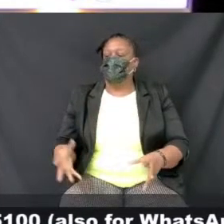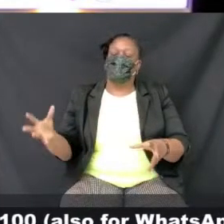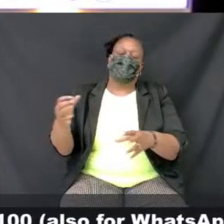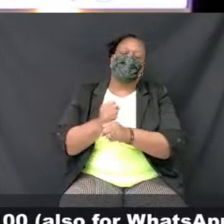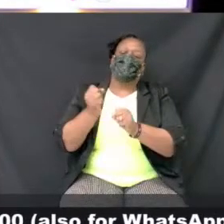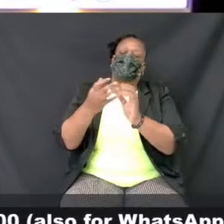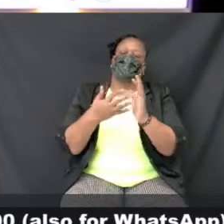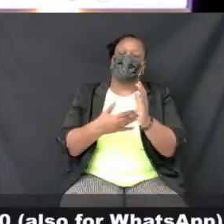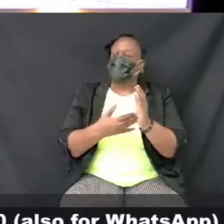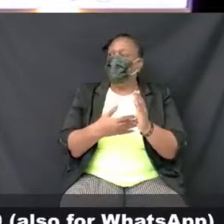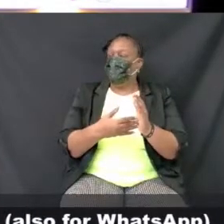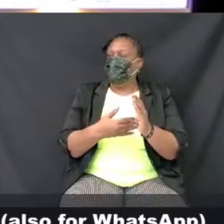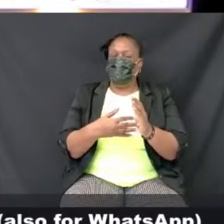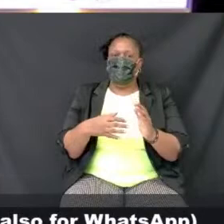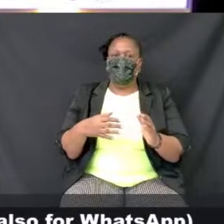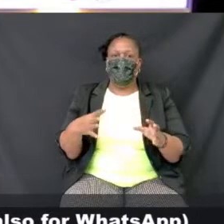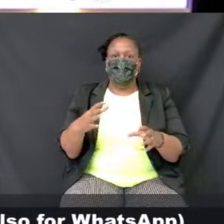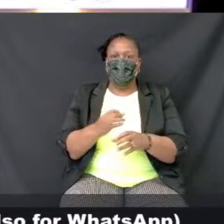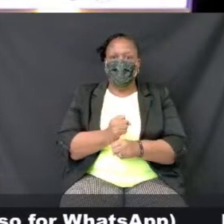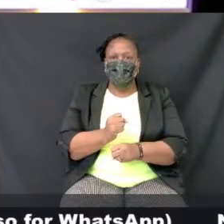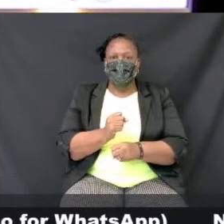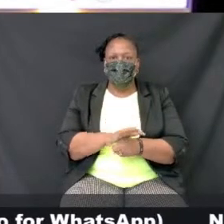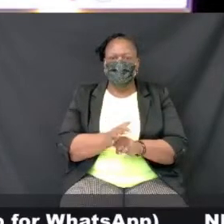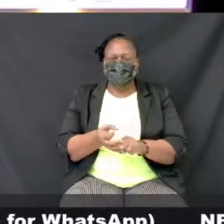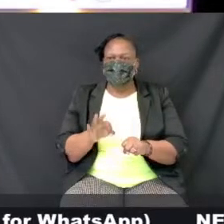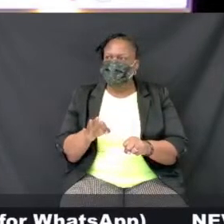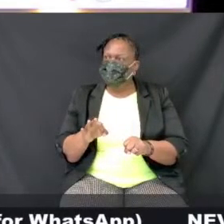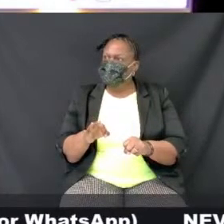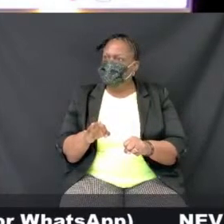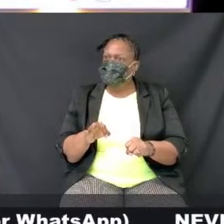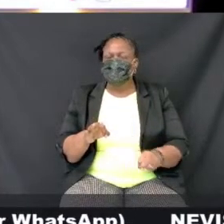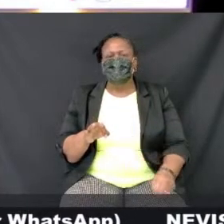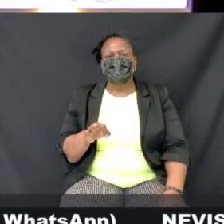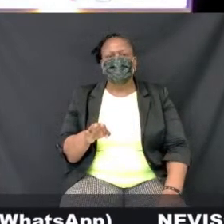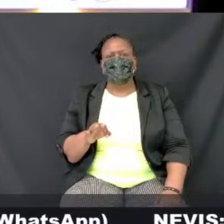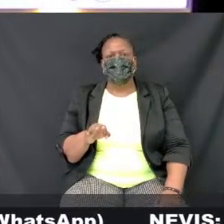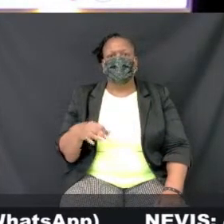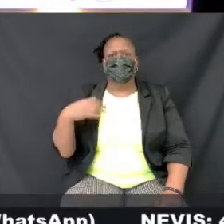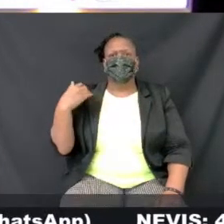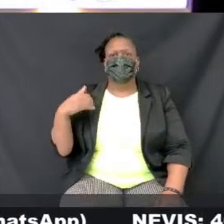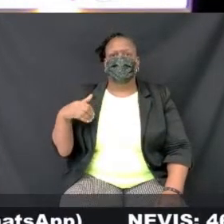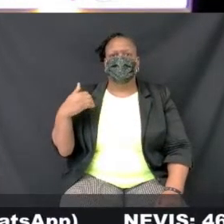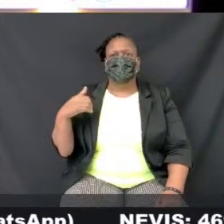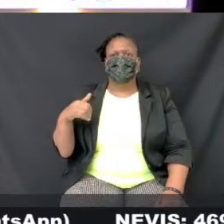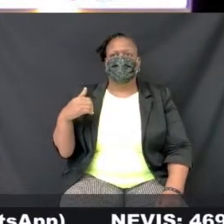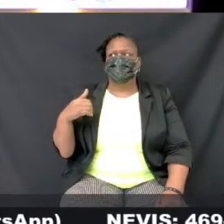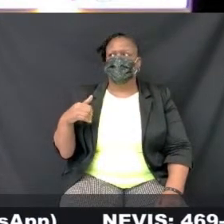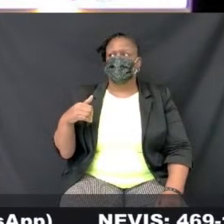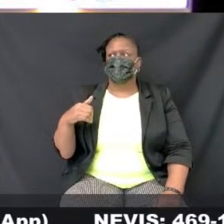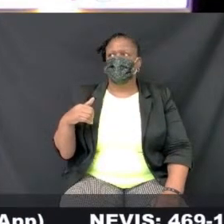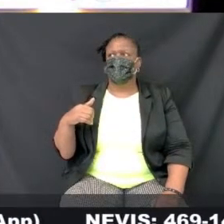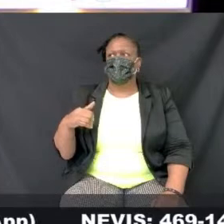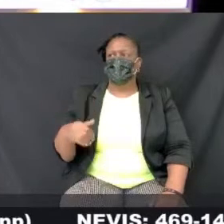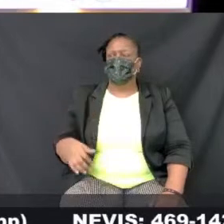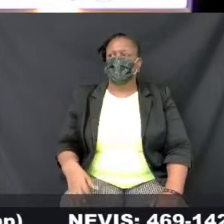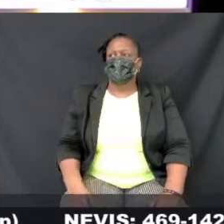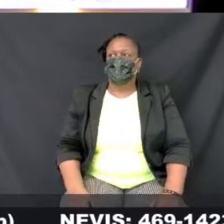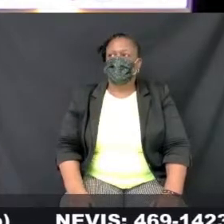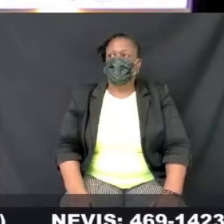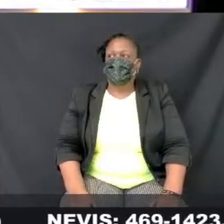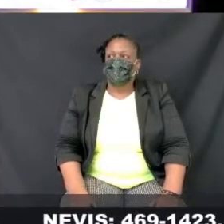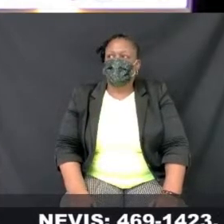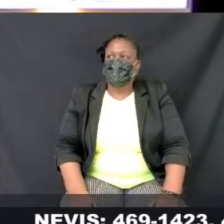tested, not because they had symptoms at all, and they were shocked and surprised when they got the call saying that their result